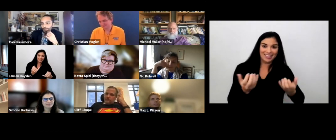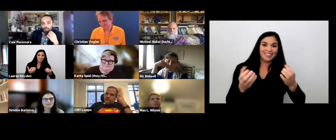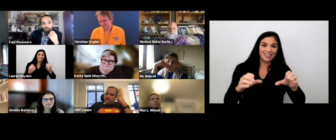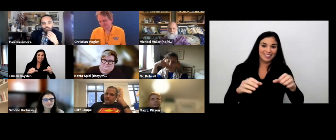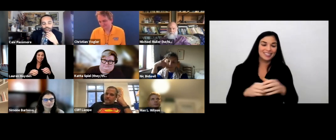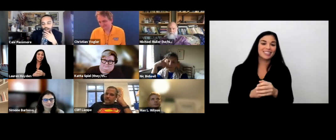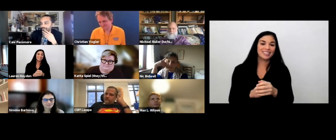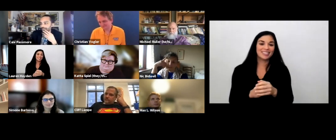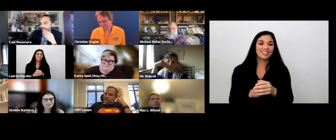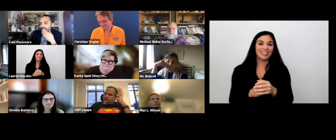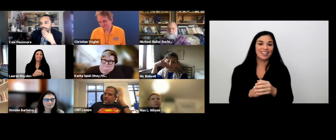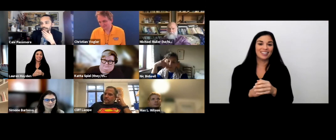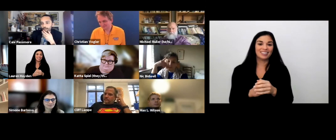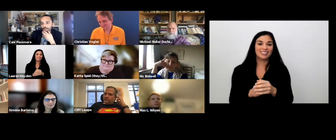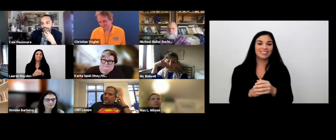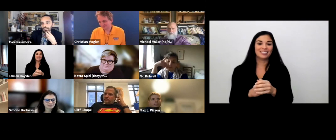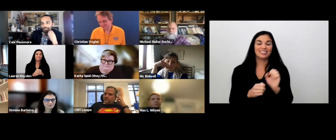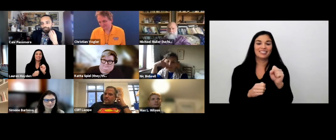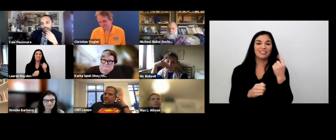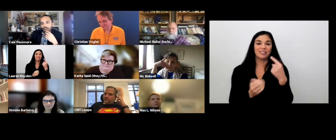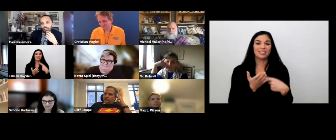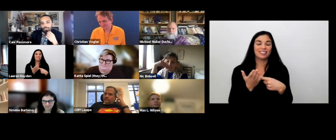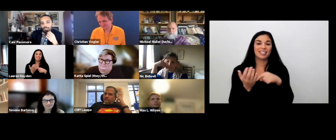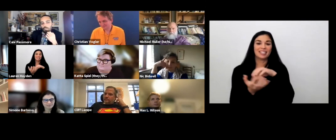space for, yeah, discussing hybrid events.